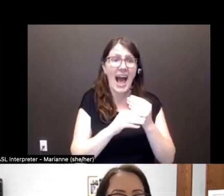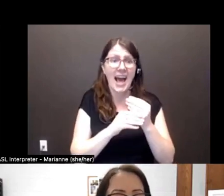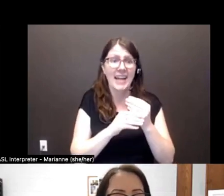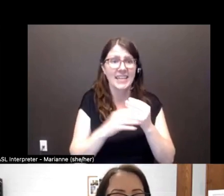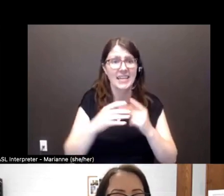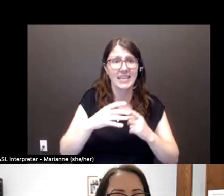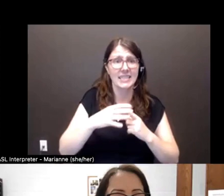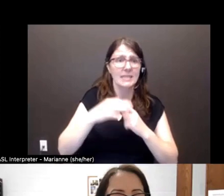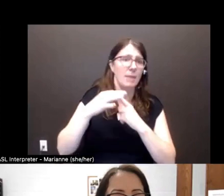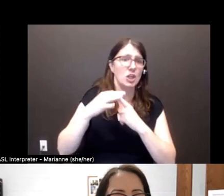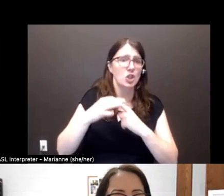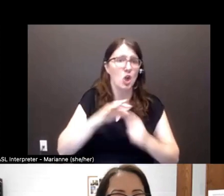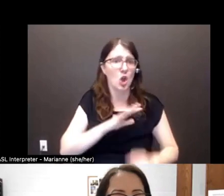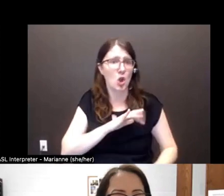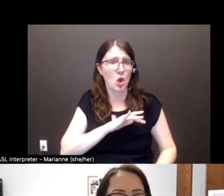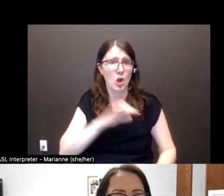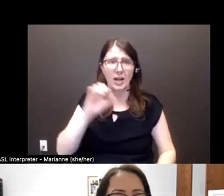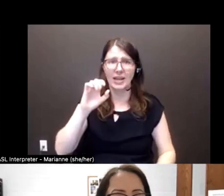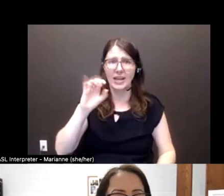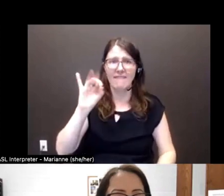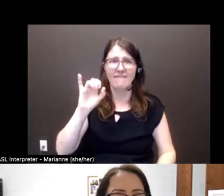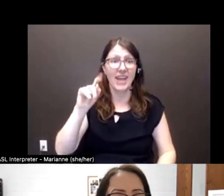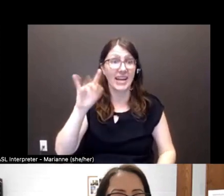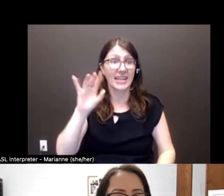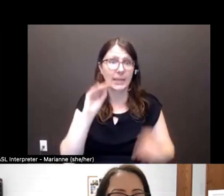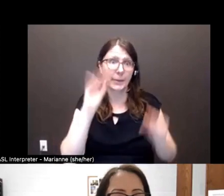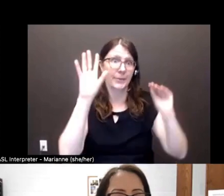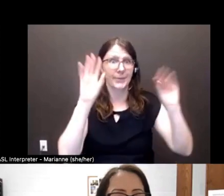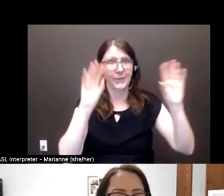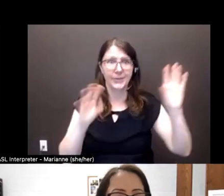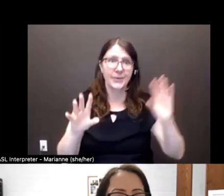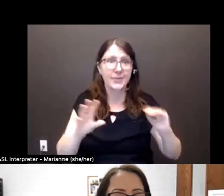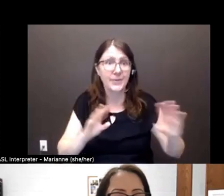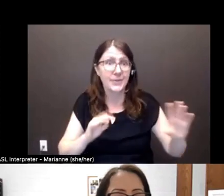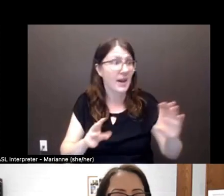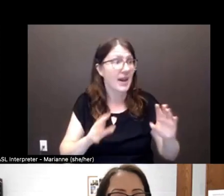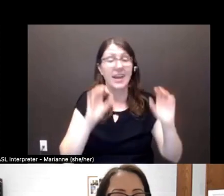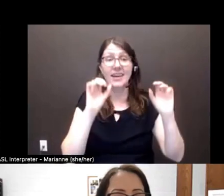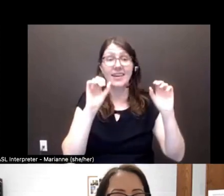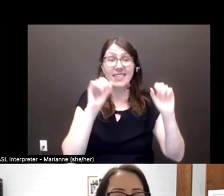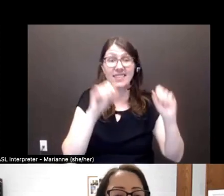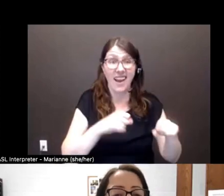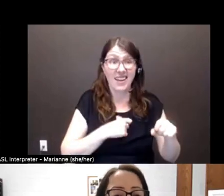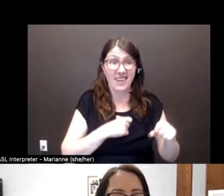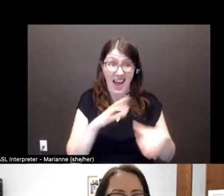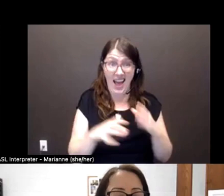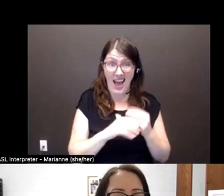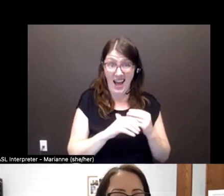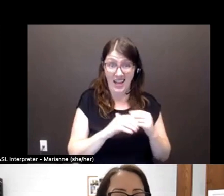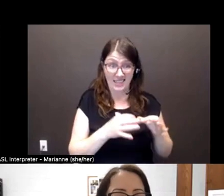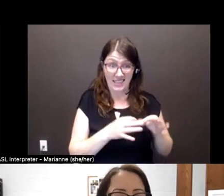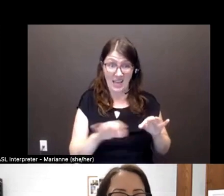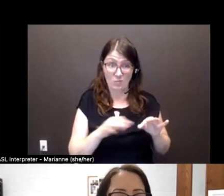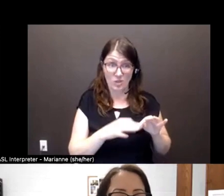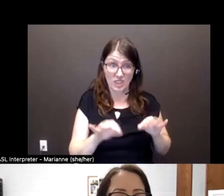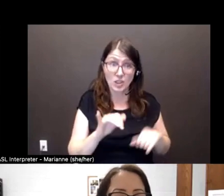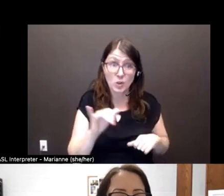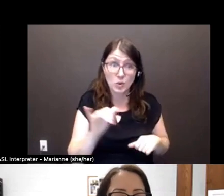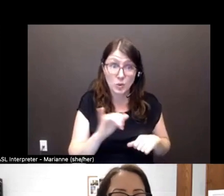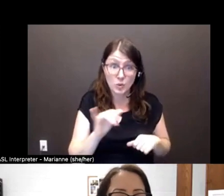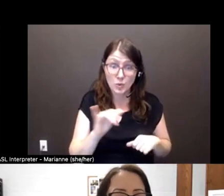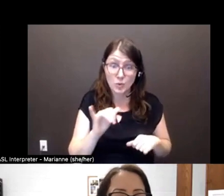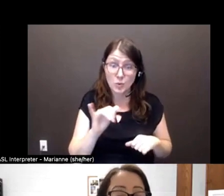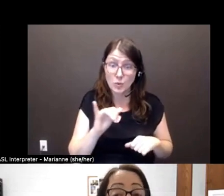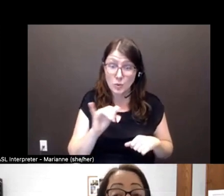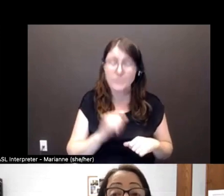into this device. And then it takes time to get used to it. Of course, we will all make mistakes. I sometimes try to make myself, I do